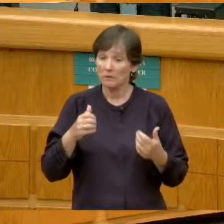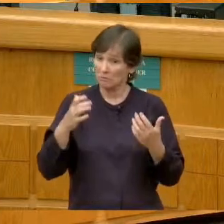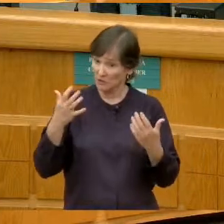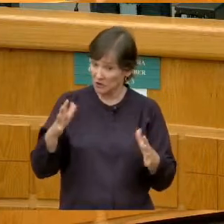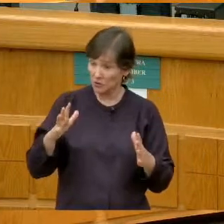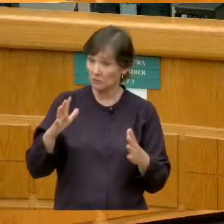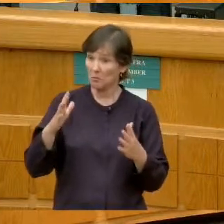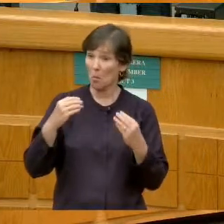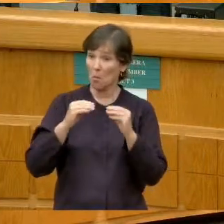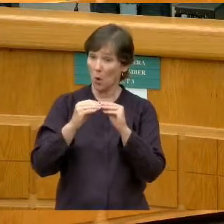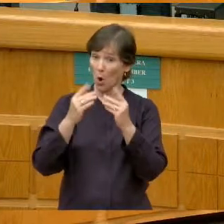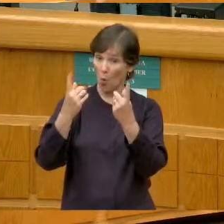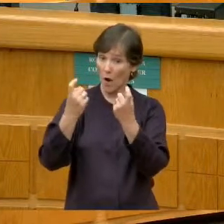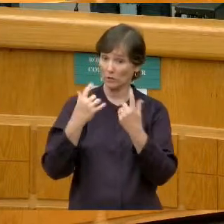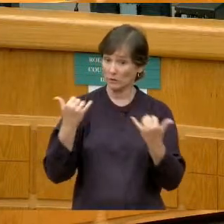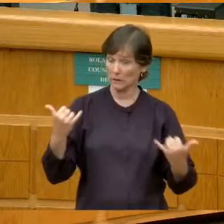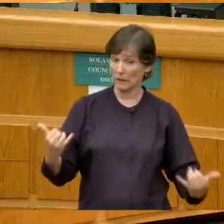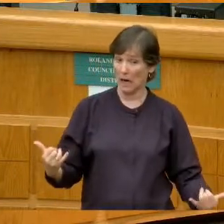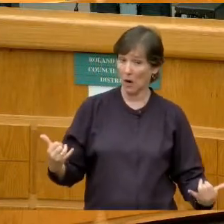media.